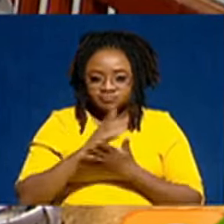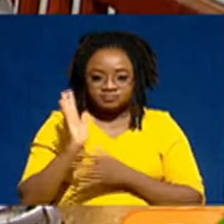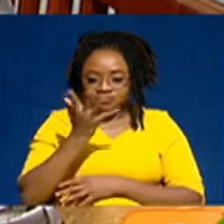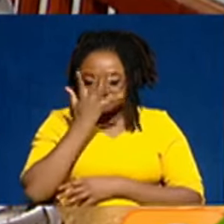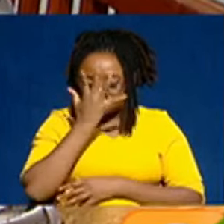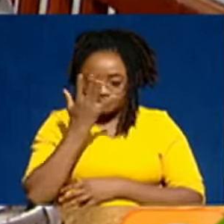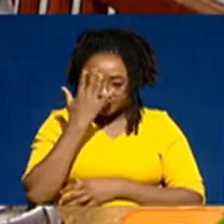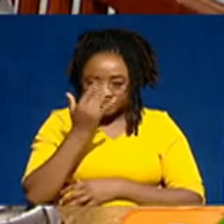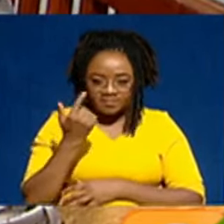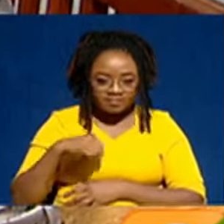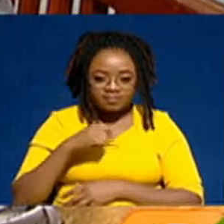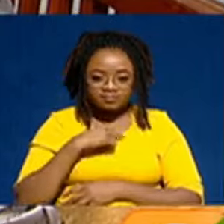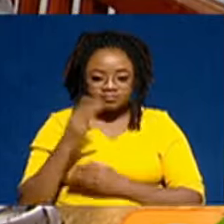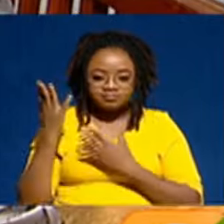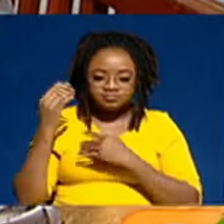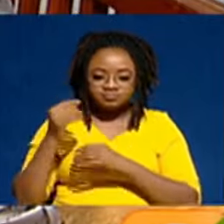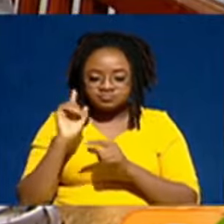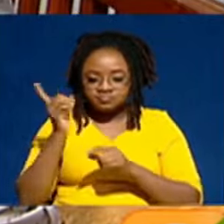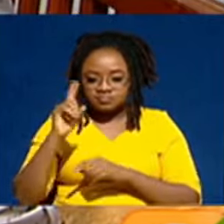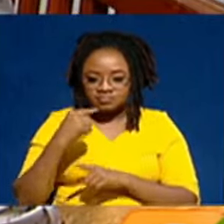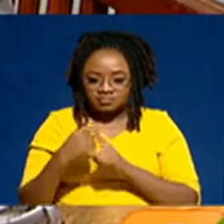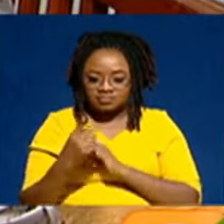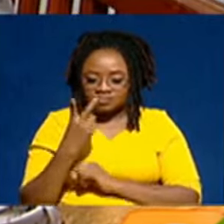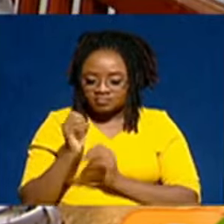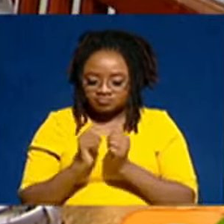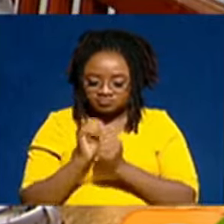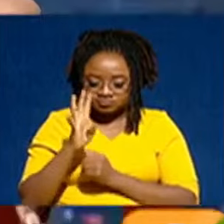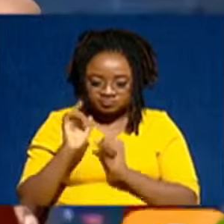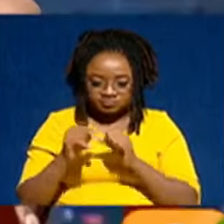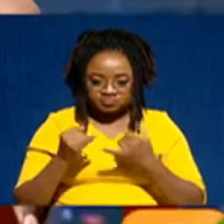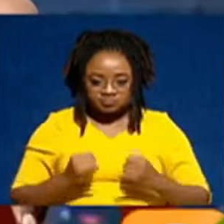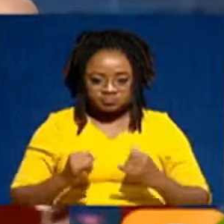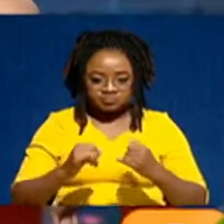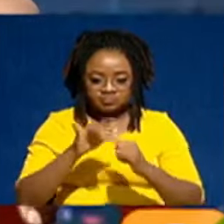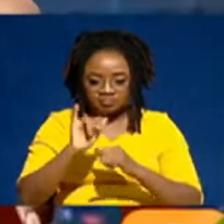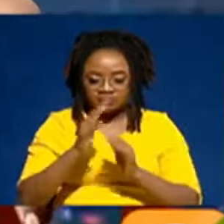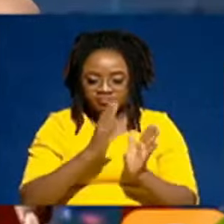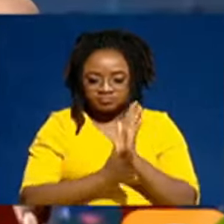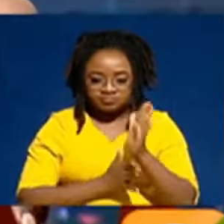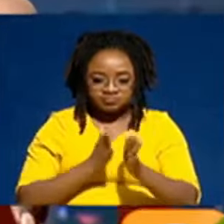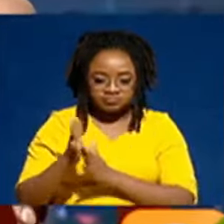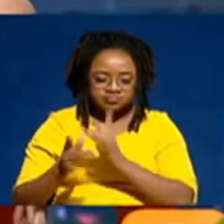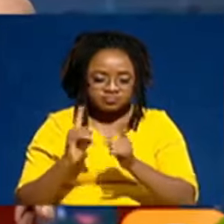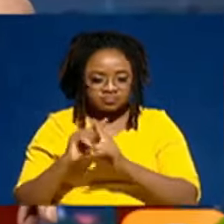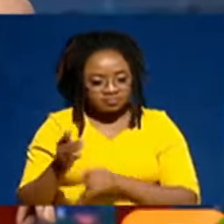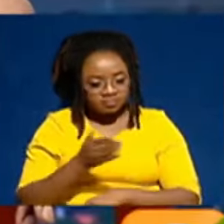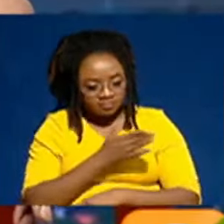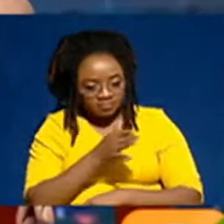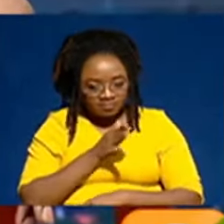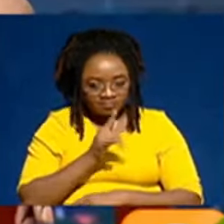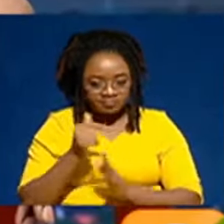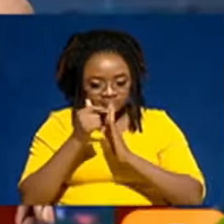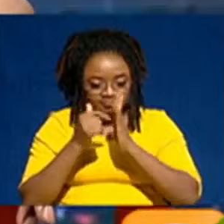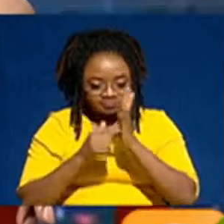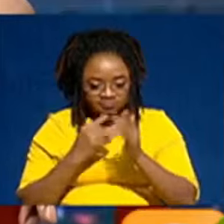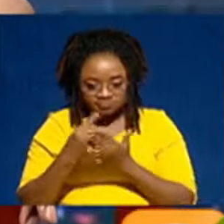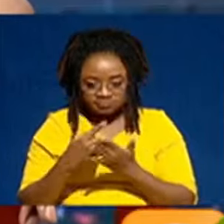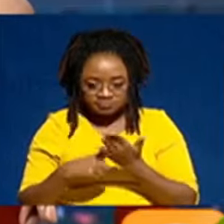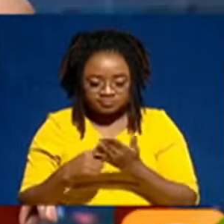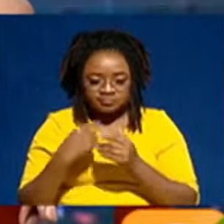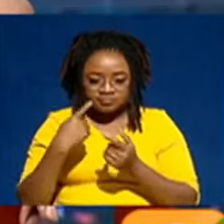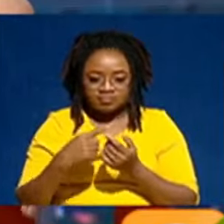should have started rolling out this new plan. And what Madam President is talking about is these are things that are doable,